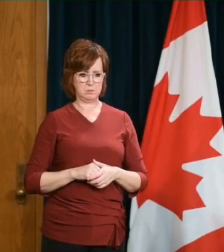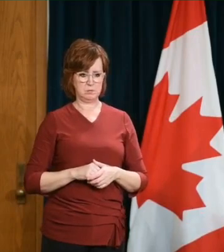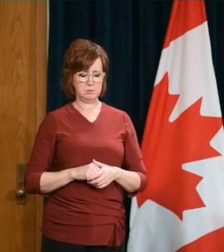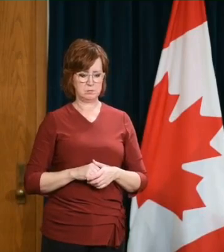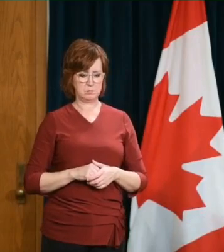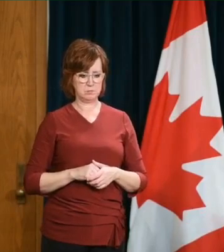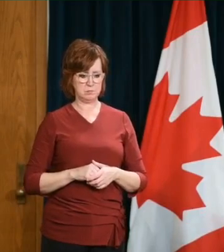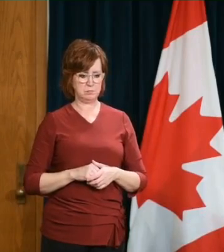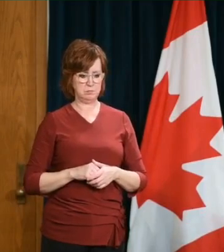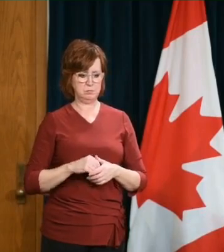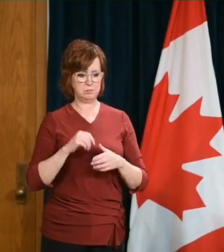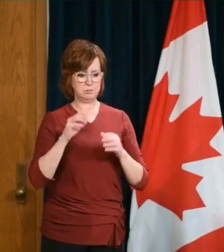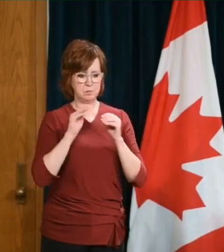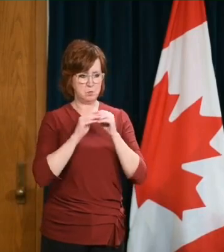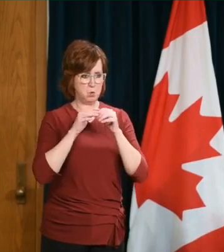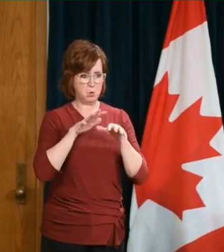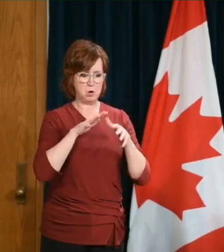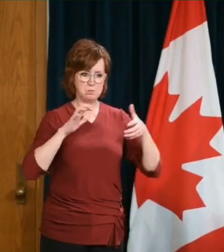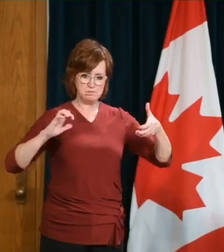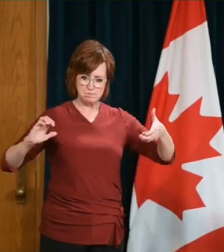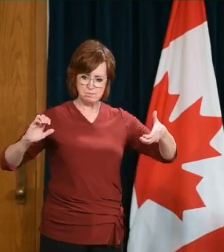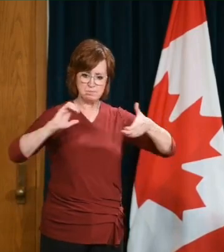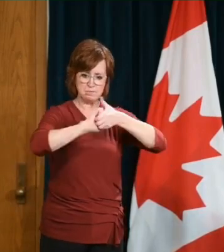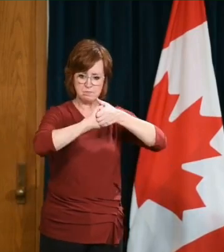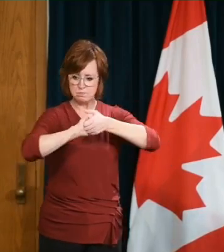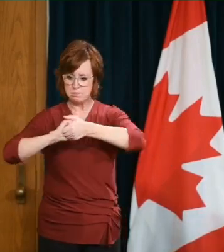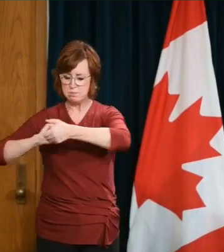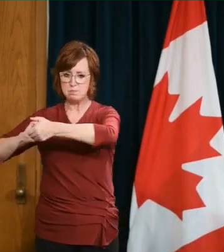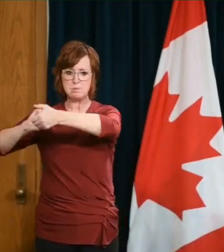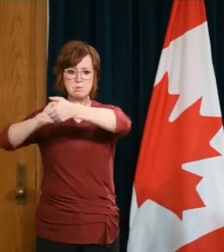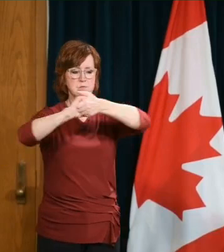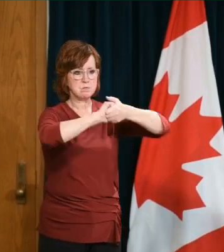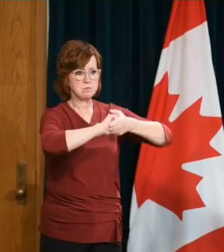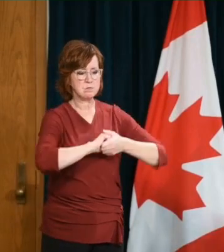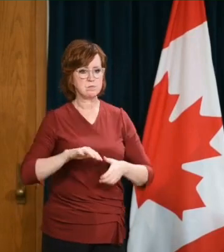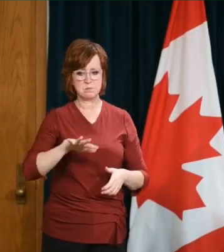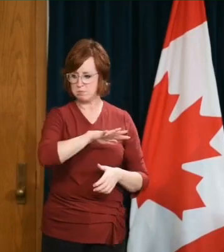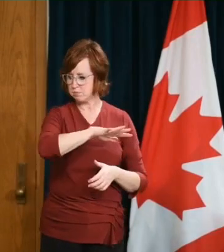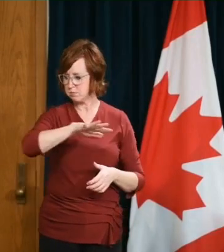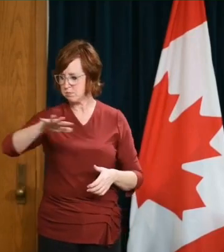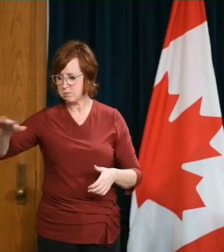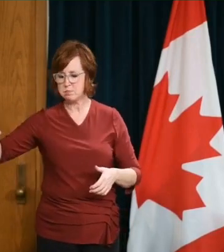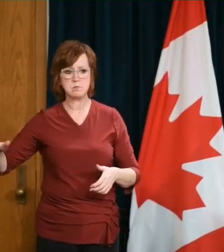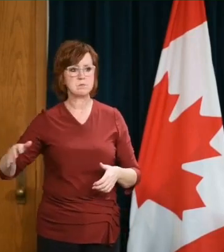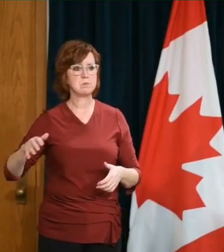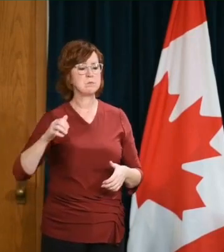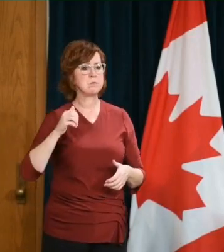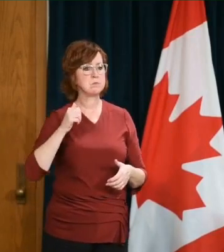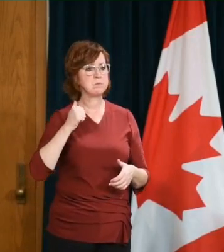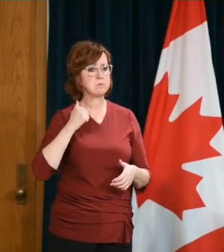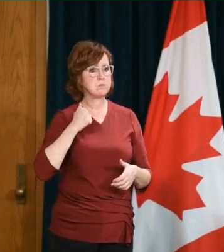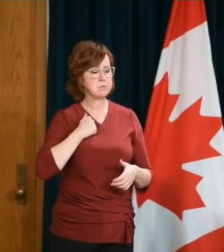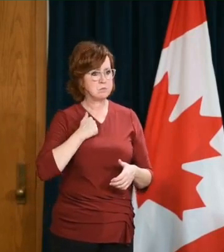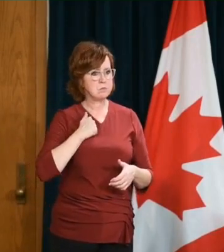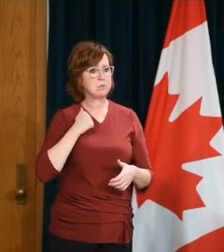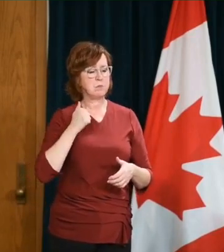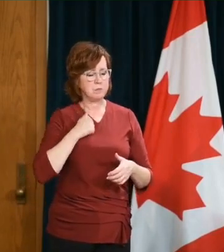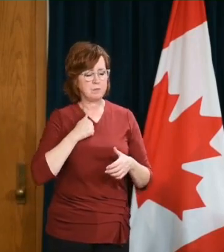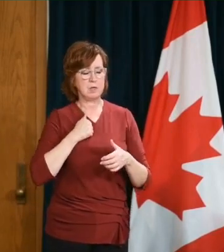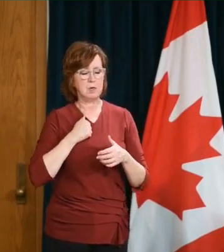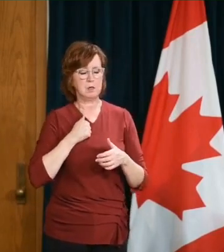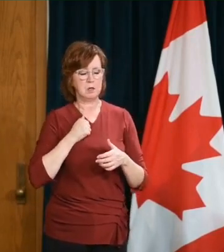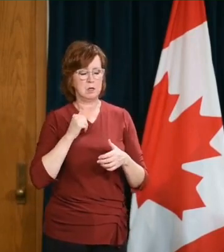ensuring that not only do we have the appropriate amount at the appropriate time for personal protection equipment, not just here in Saskatchewan, but to all our